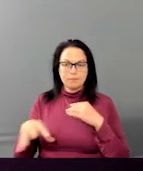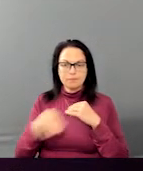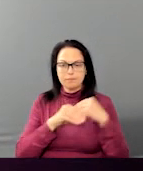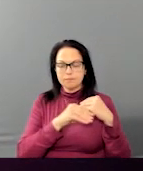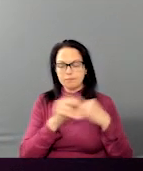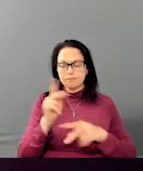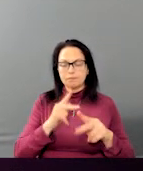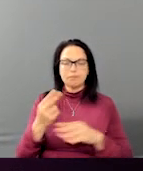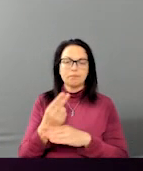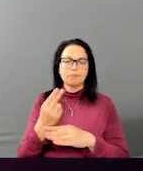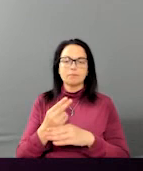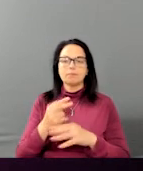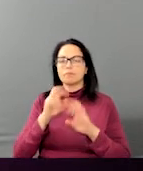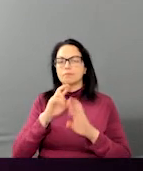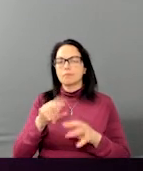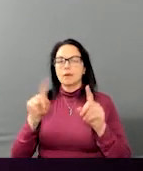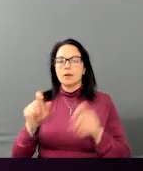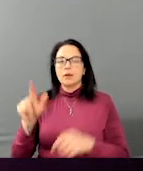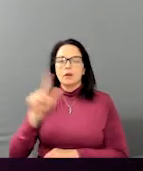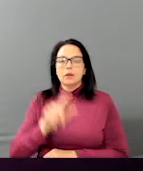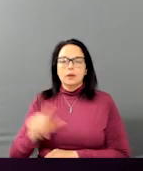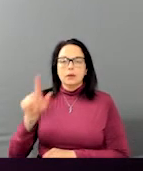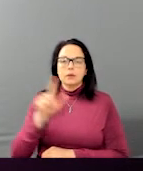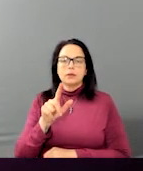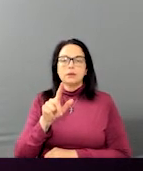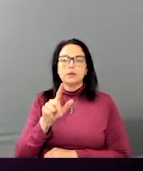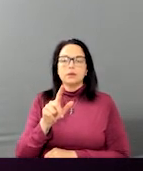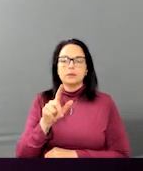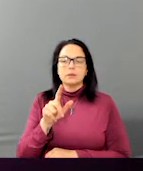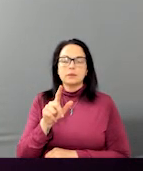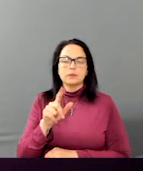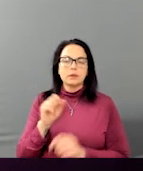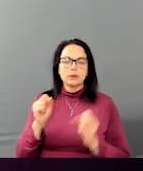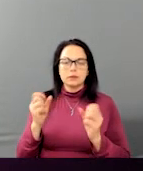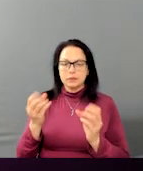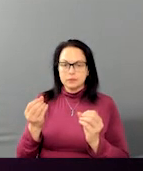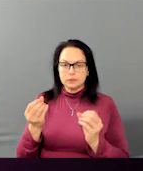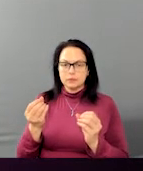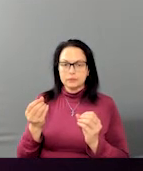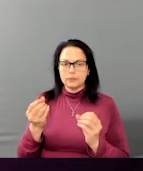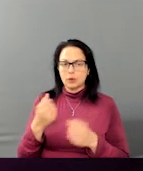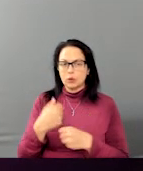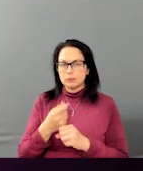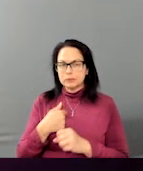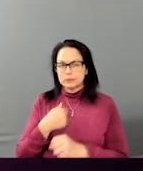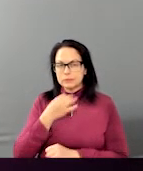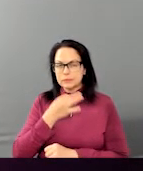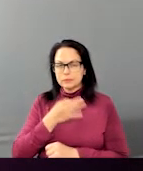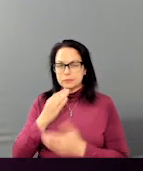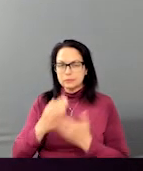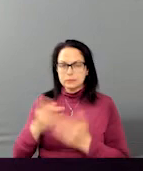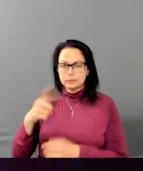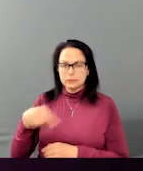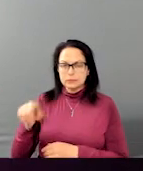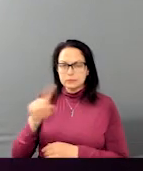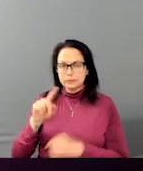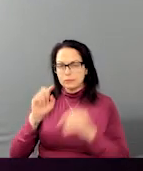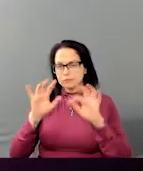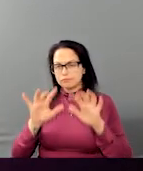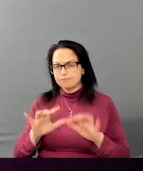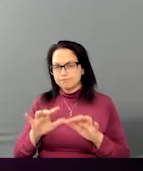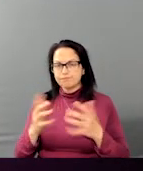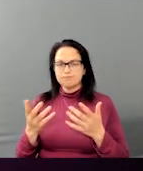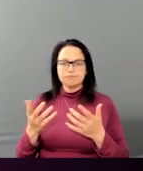using React testing library, it wasn't 100%. So it makes me wonder, some of you are writing, you're rolling free,